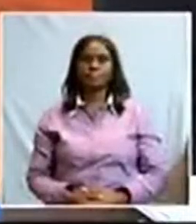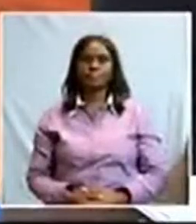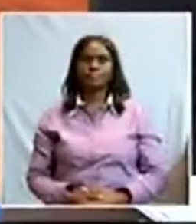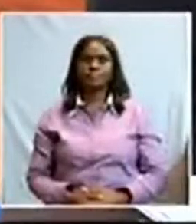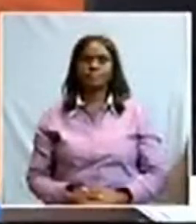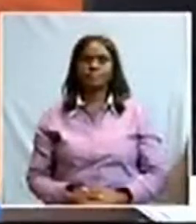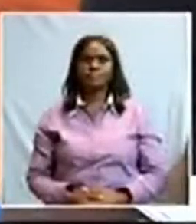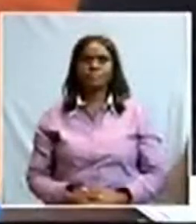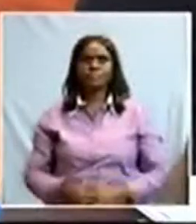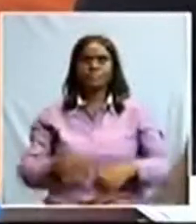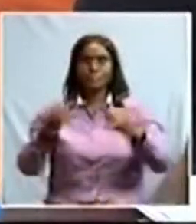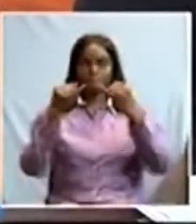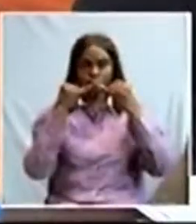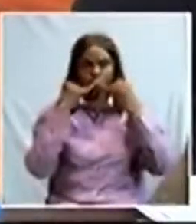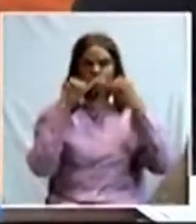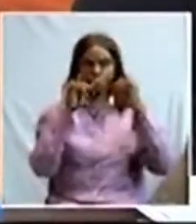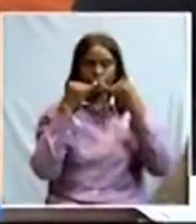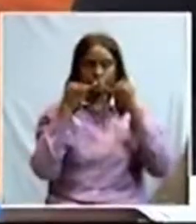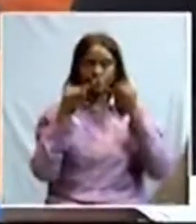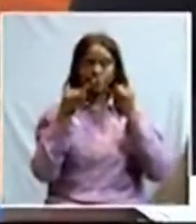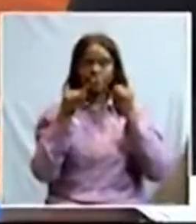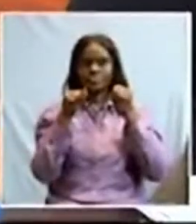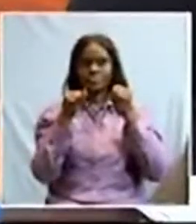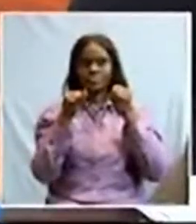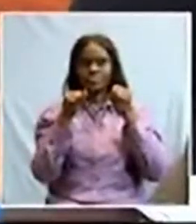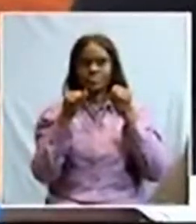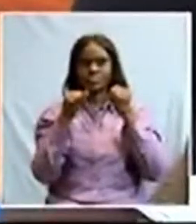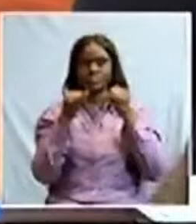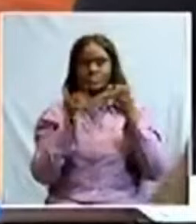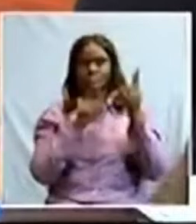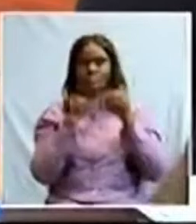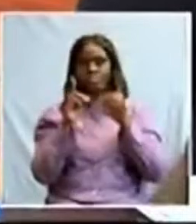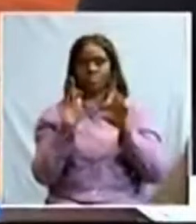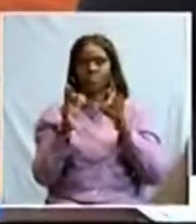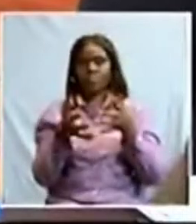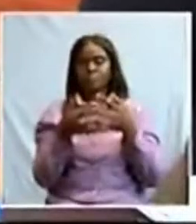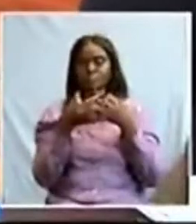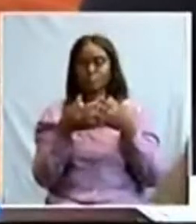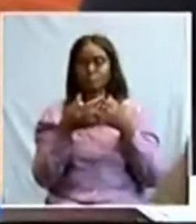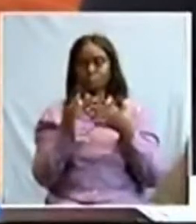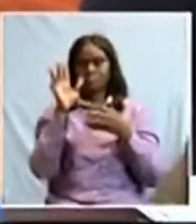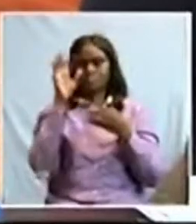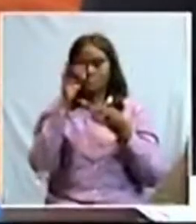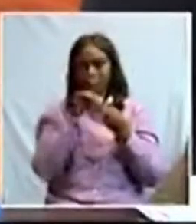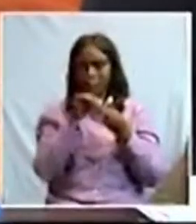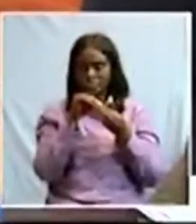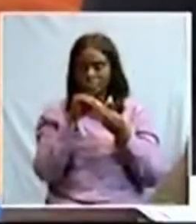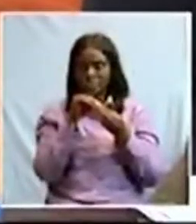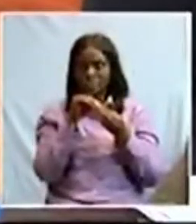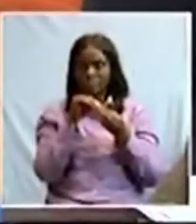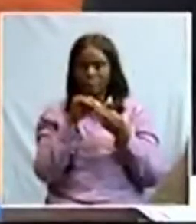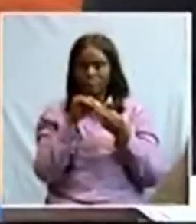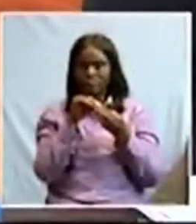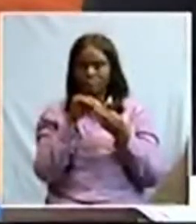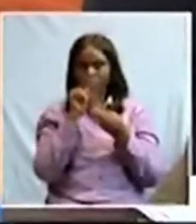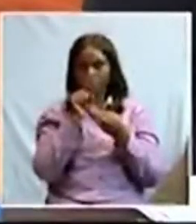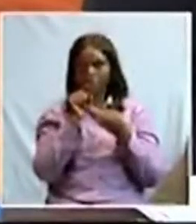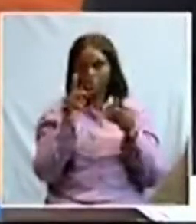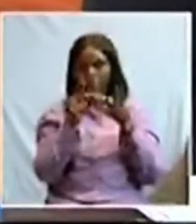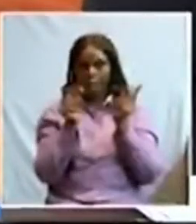information about this place, Katetaula. I know Director Engineering will amplify on that, but this